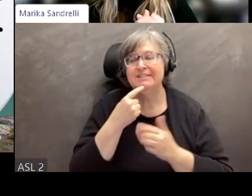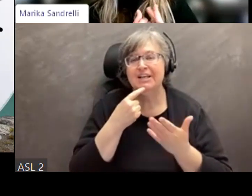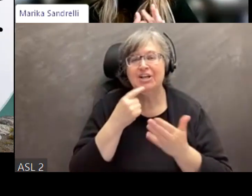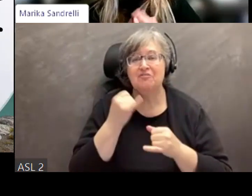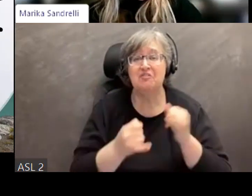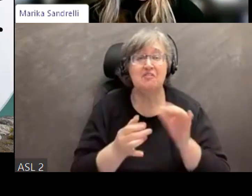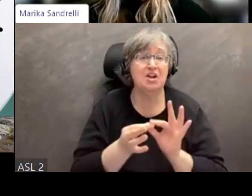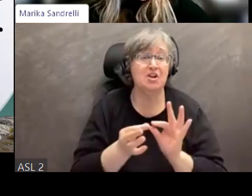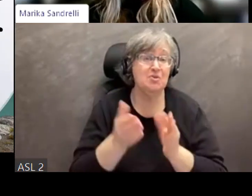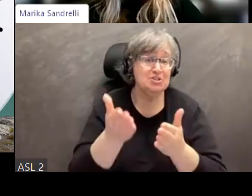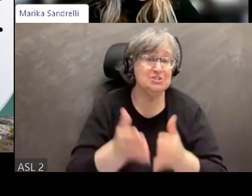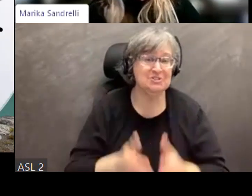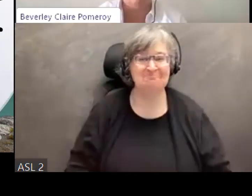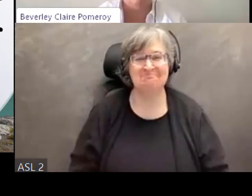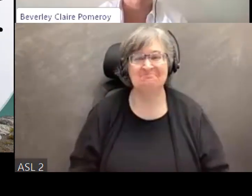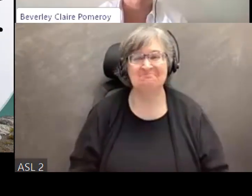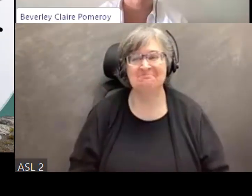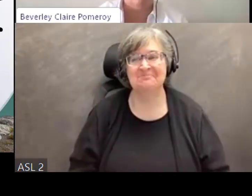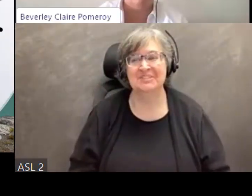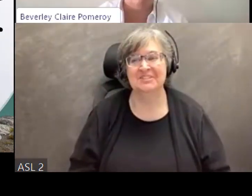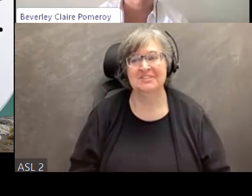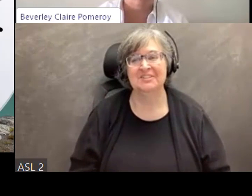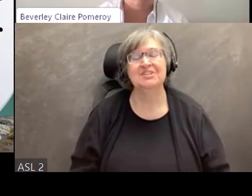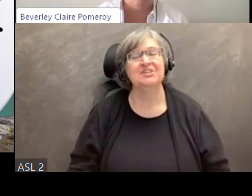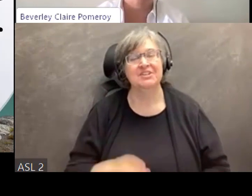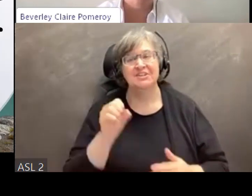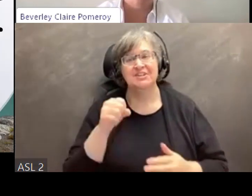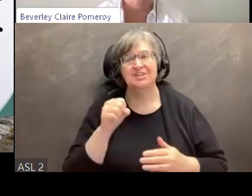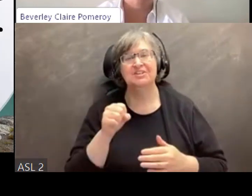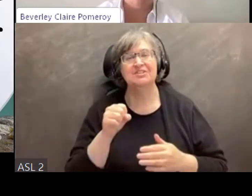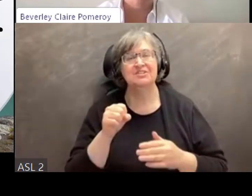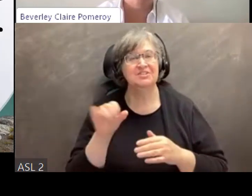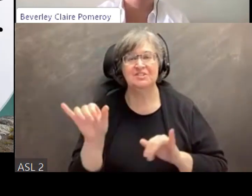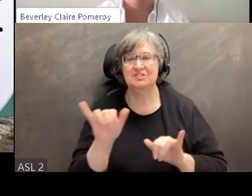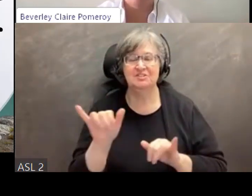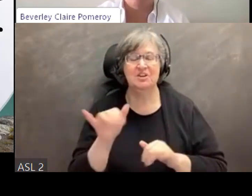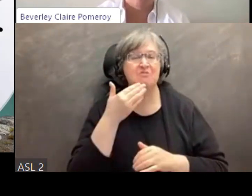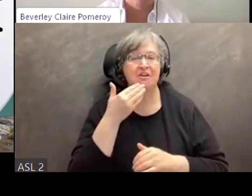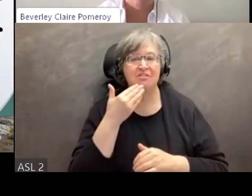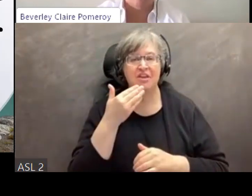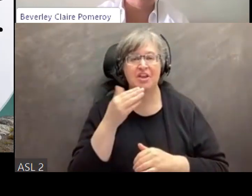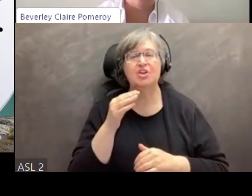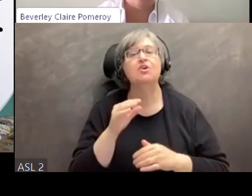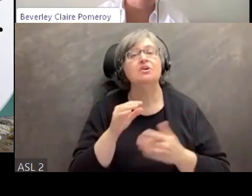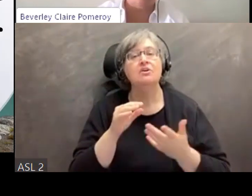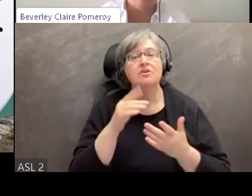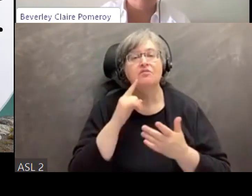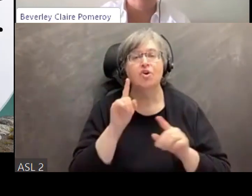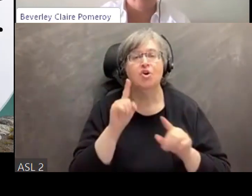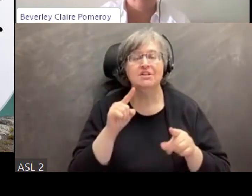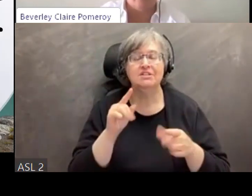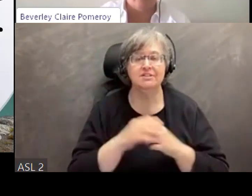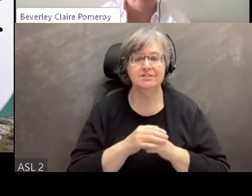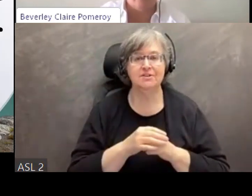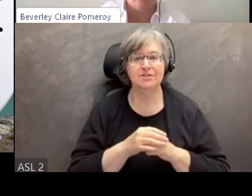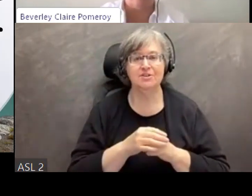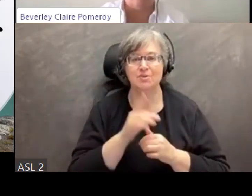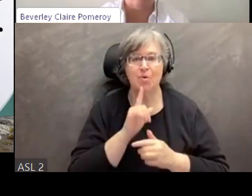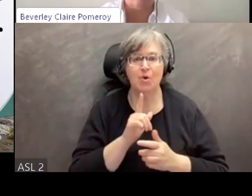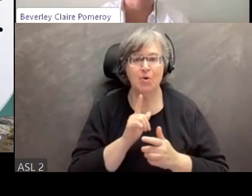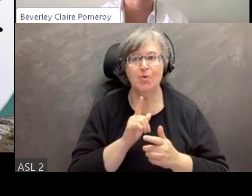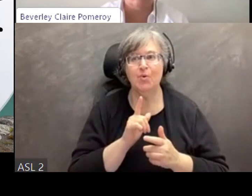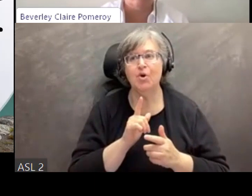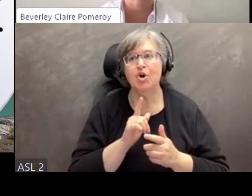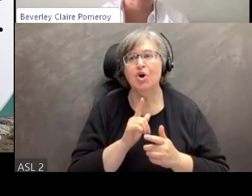to say final words. Oh, wow. Yeah, just to echo Marika, thank you everybody for attending. And really, this